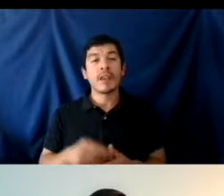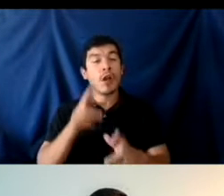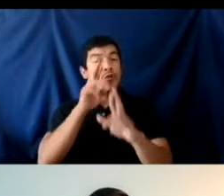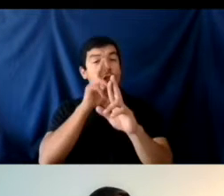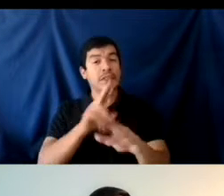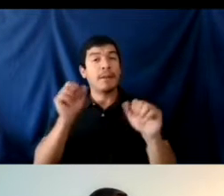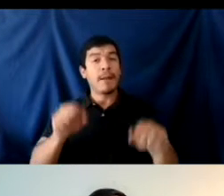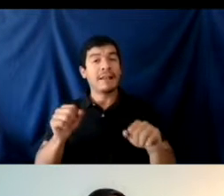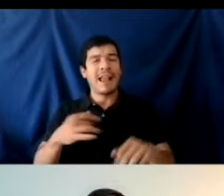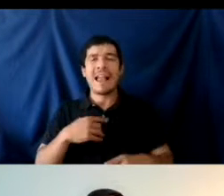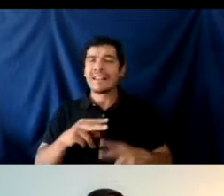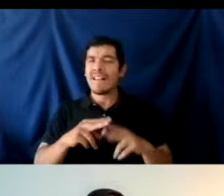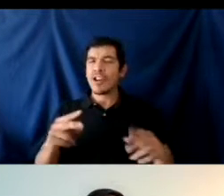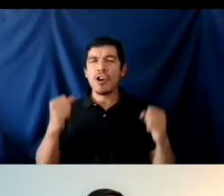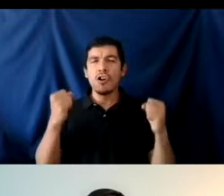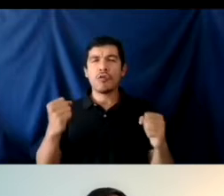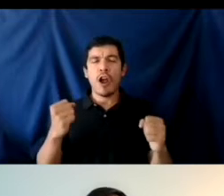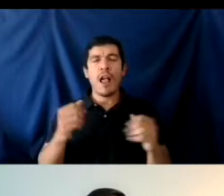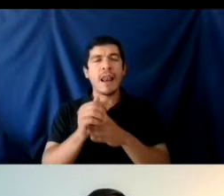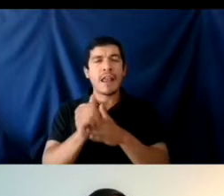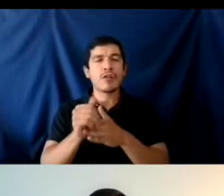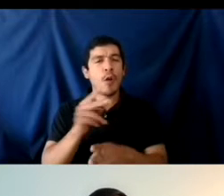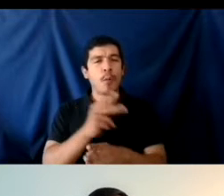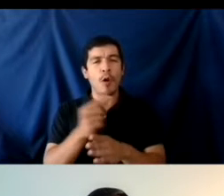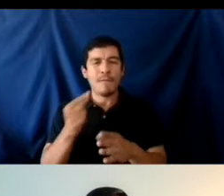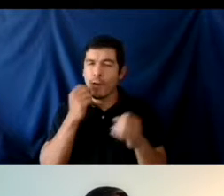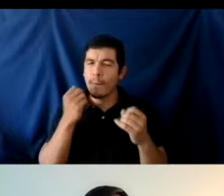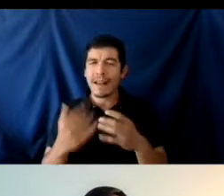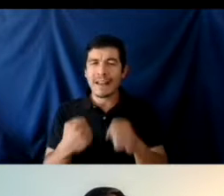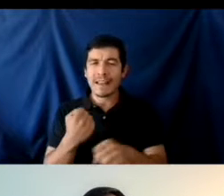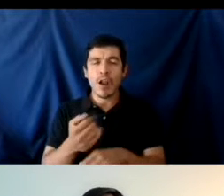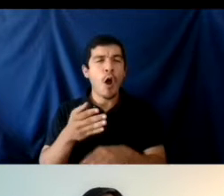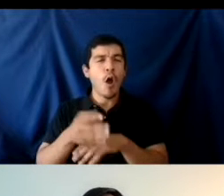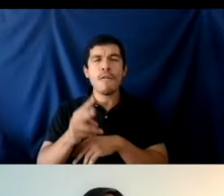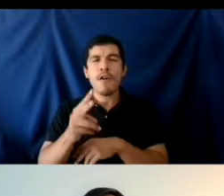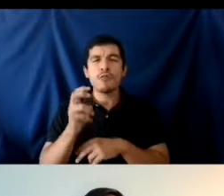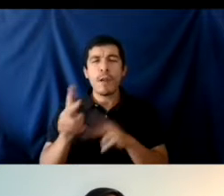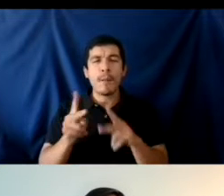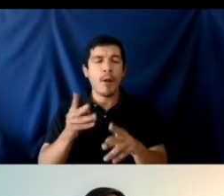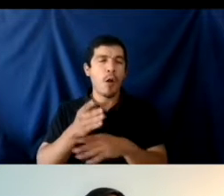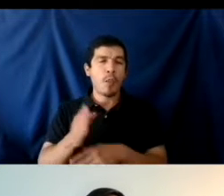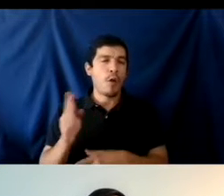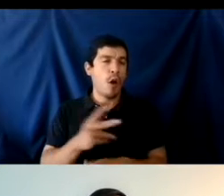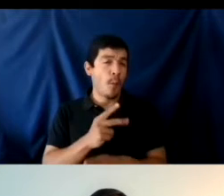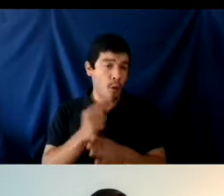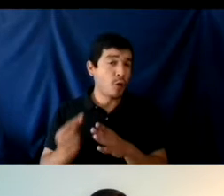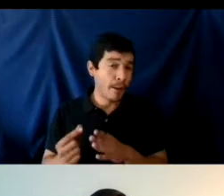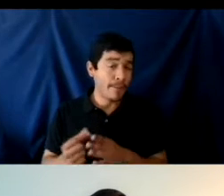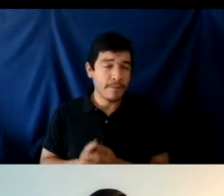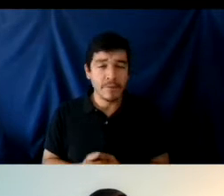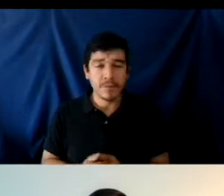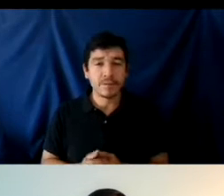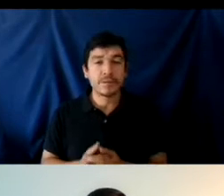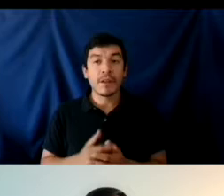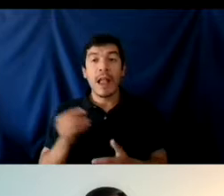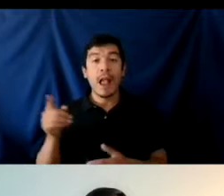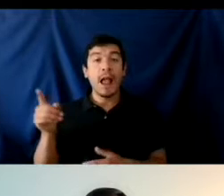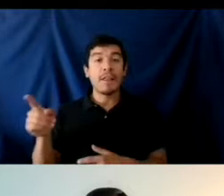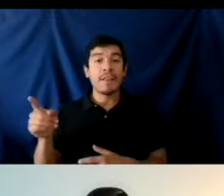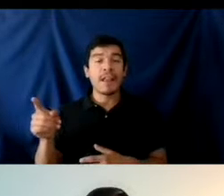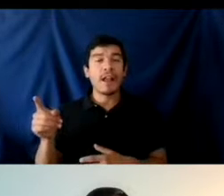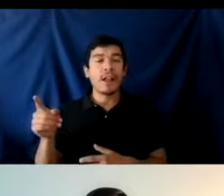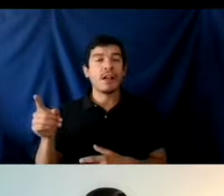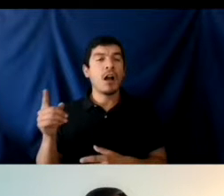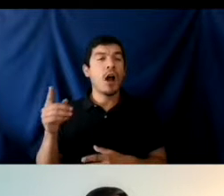RespectAbility has had a very strong leadership program for several years. Over 200 people have gone through our leadership program, and they've gone off